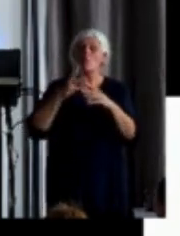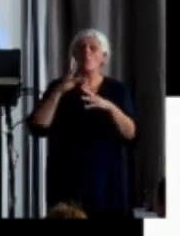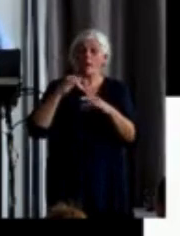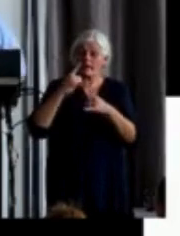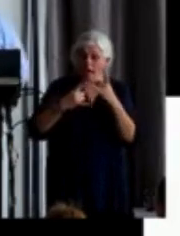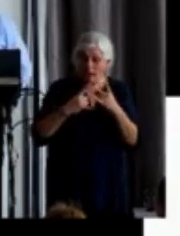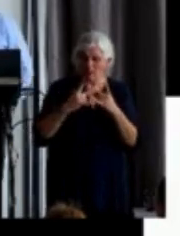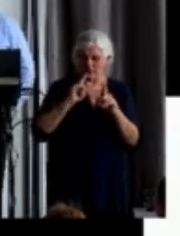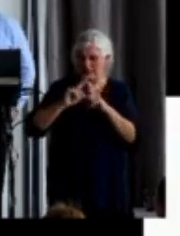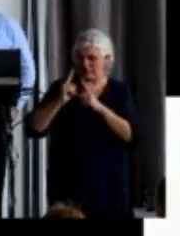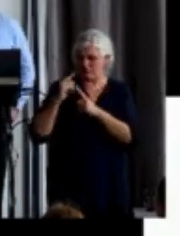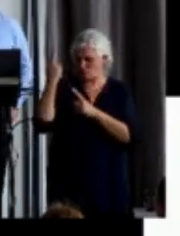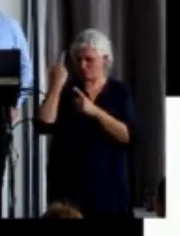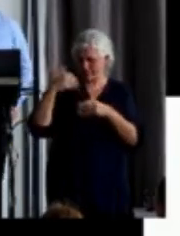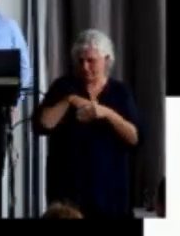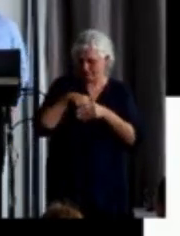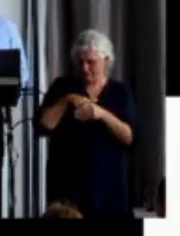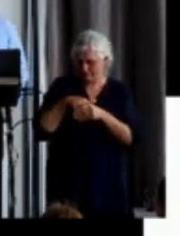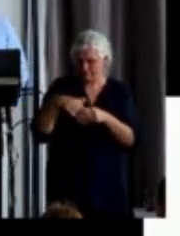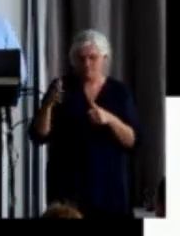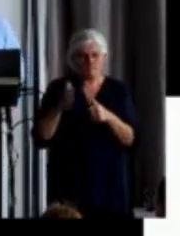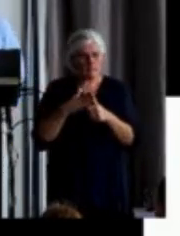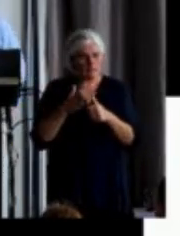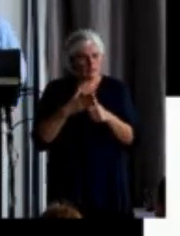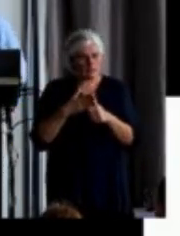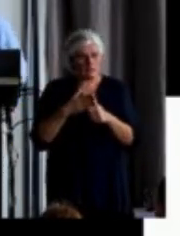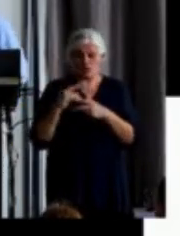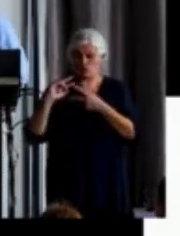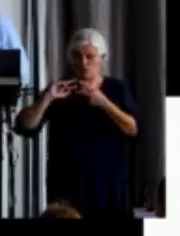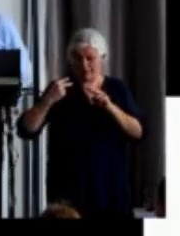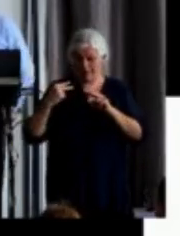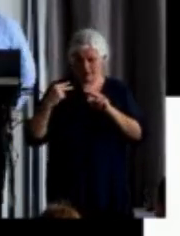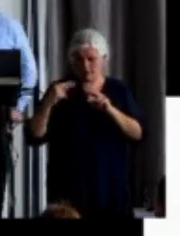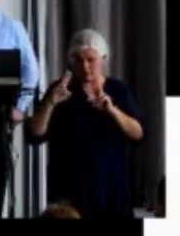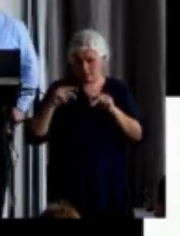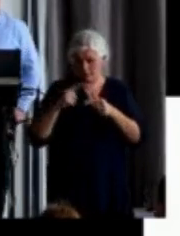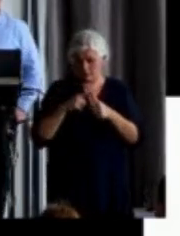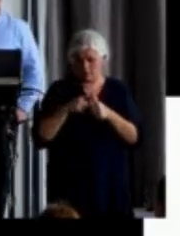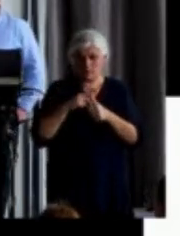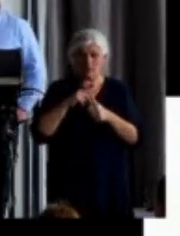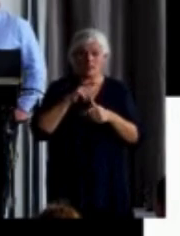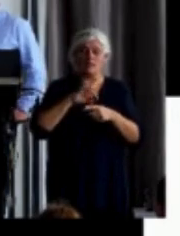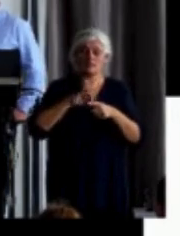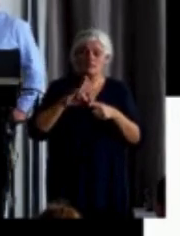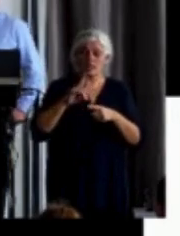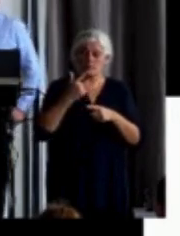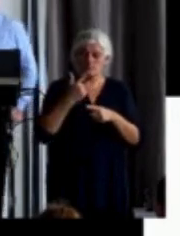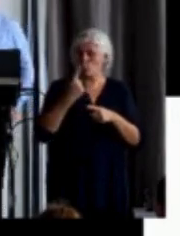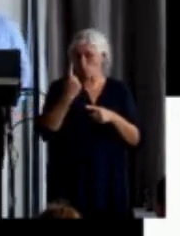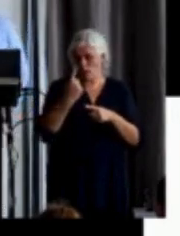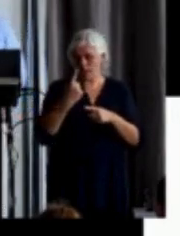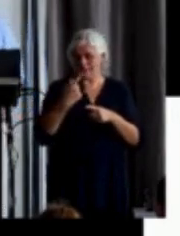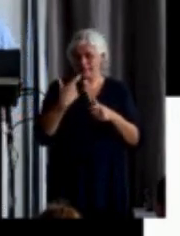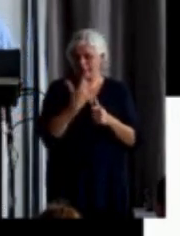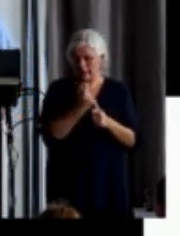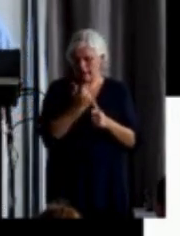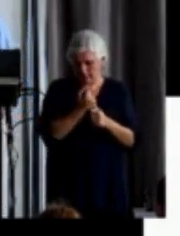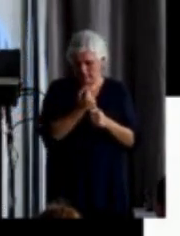combination of factors. Okay, be it genetic, for example, type 1 diabetes, I should